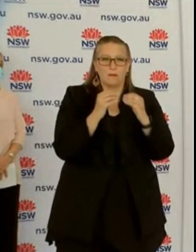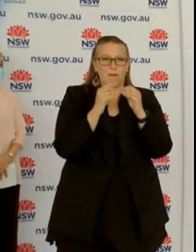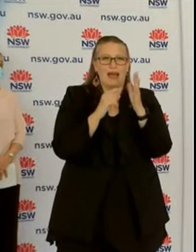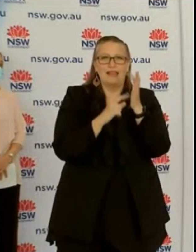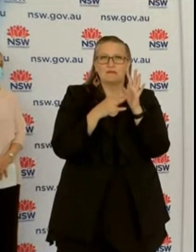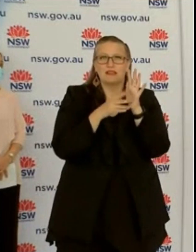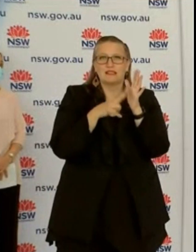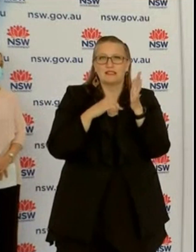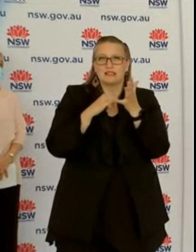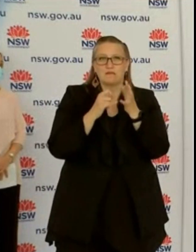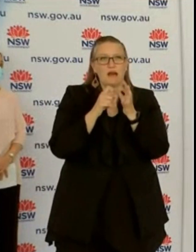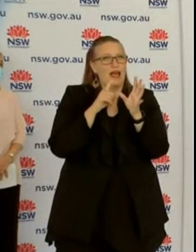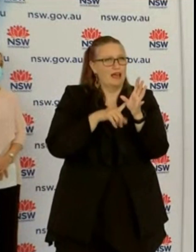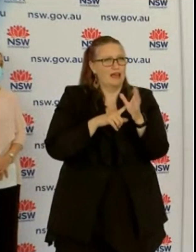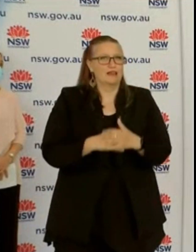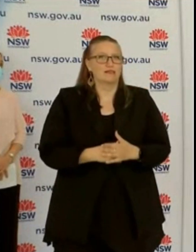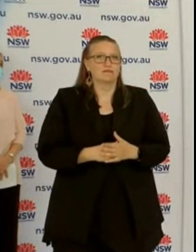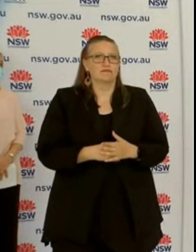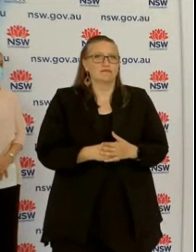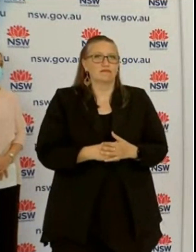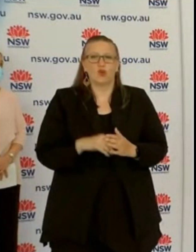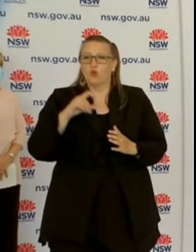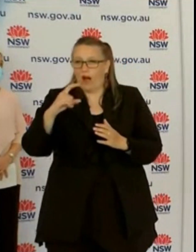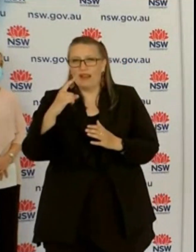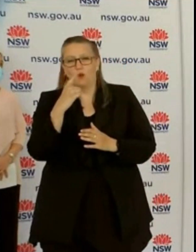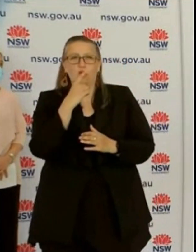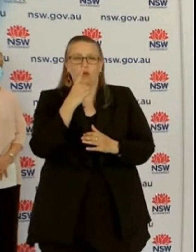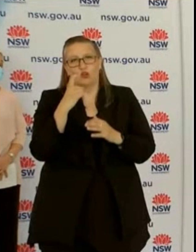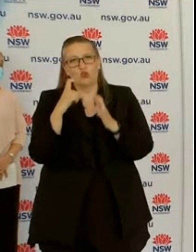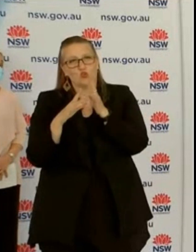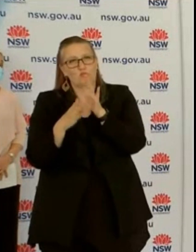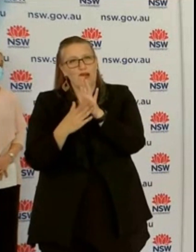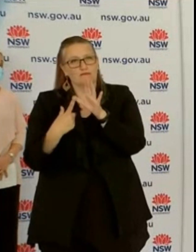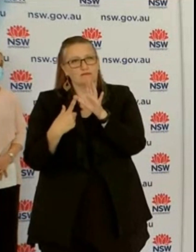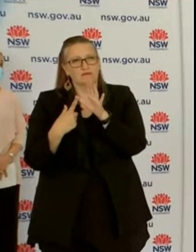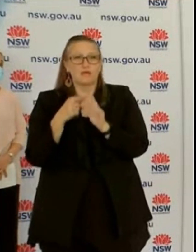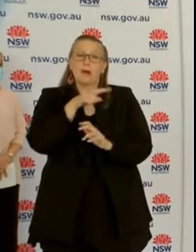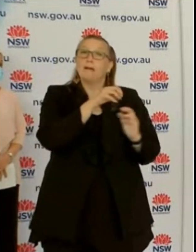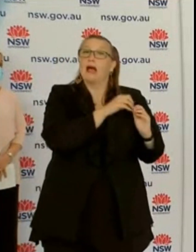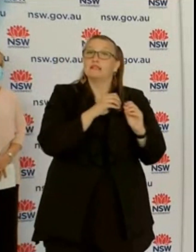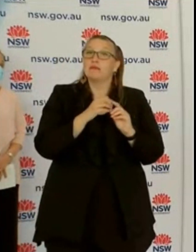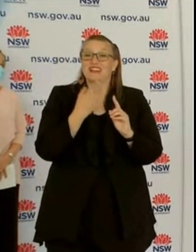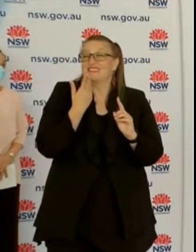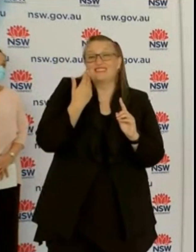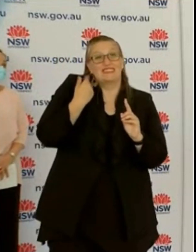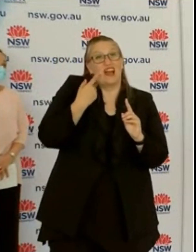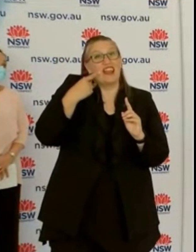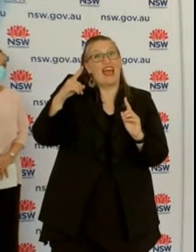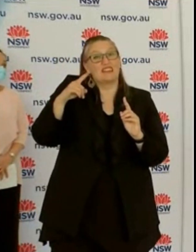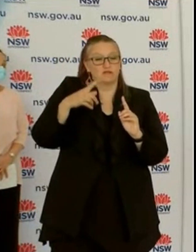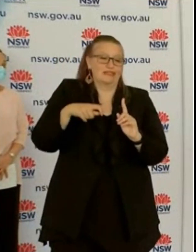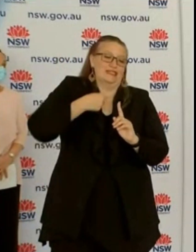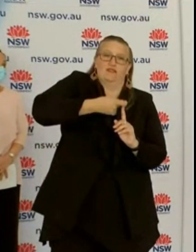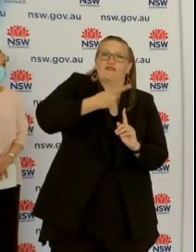Bay, 1 in Cooma. The Bateman Bay's case is a close contact of a previous case that was announced a couple of days